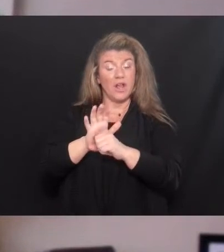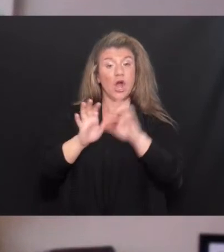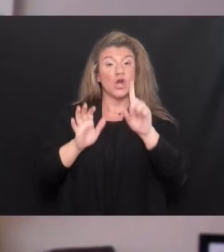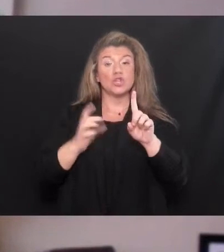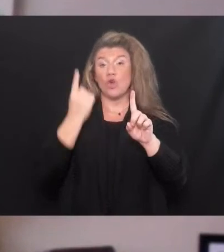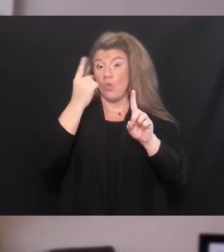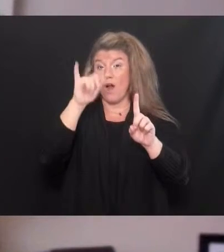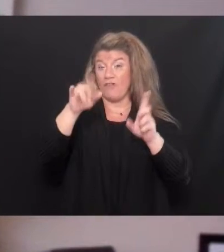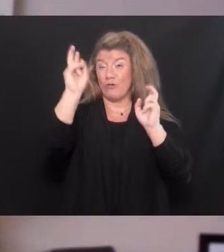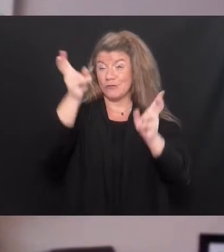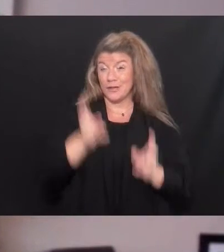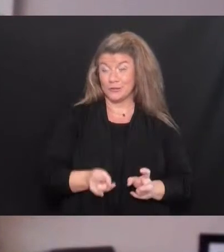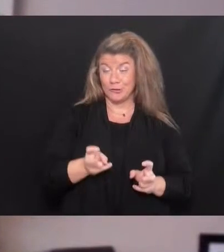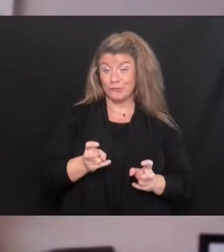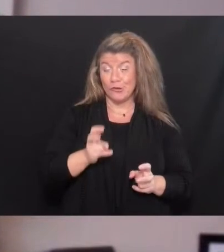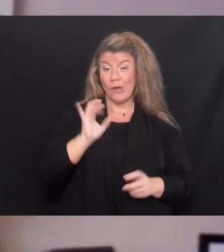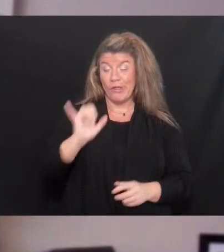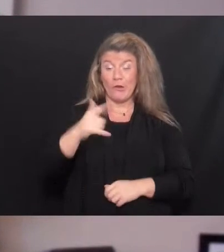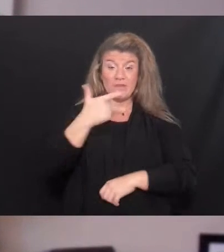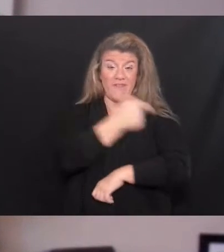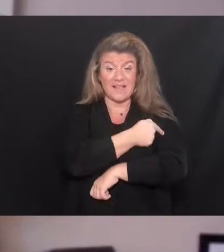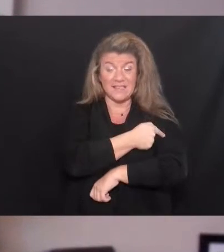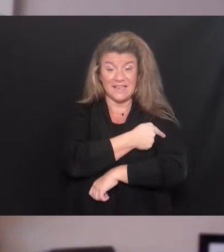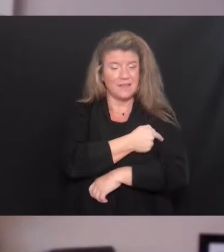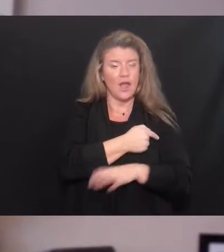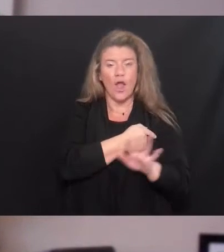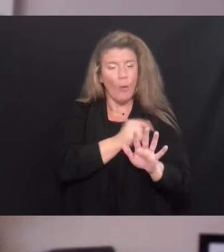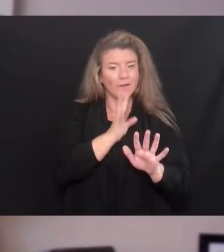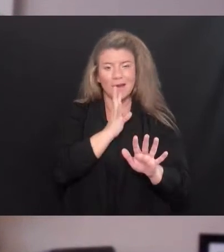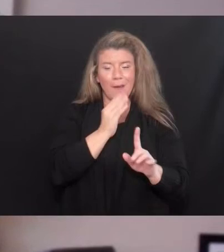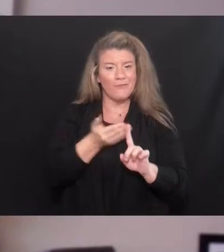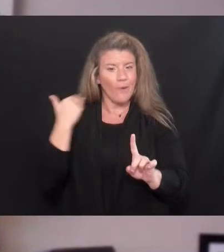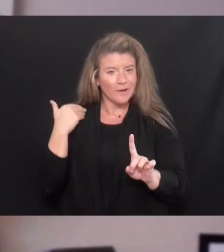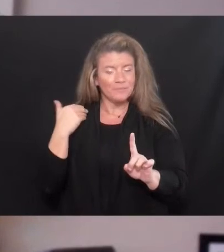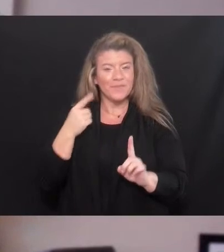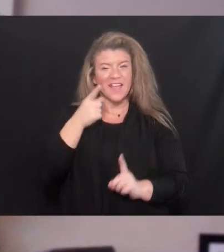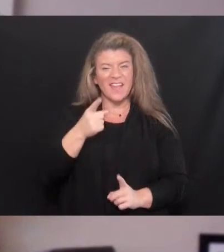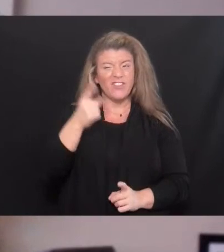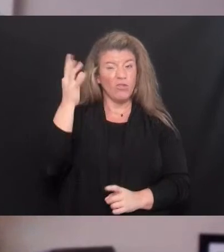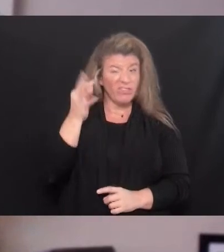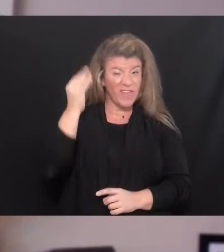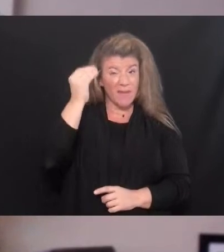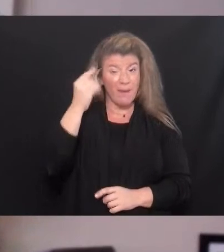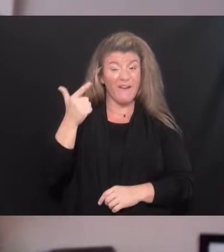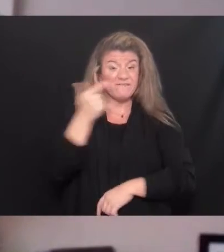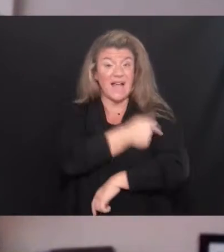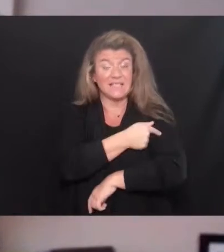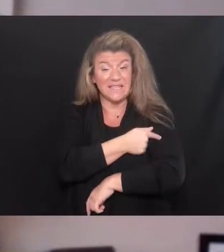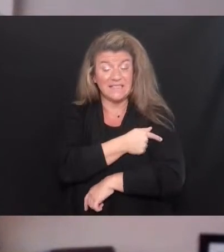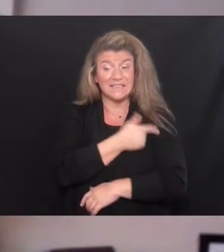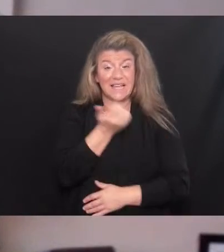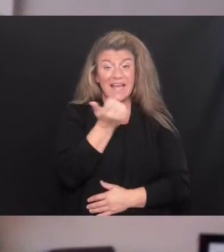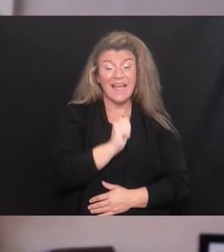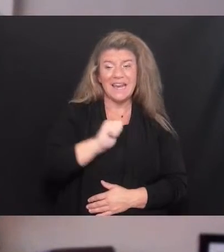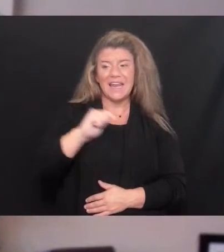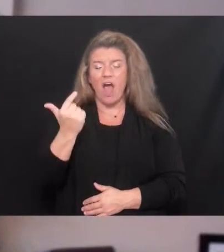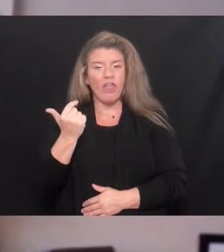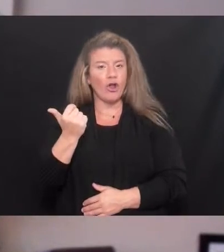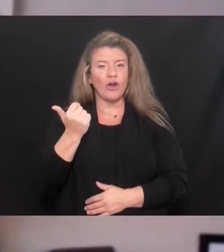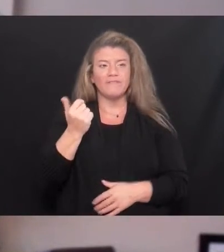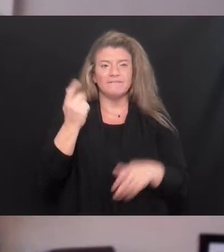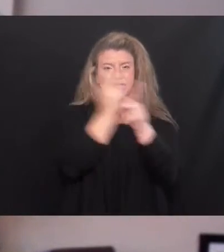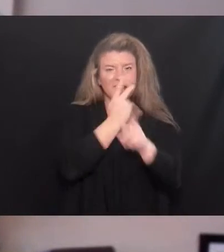issues with all these vaccines, and we've talked about this before, but if you think about vaccines and any other mitigation